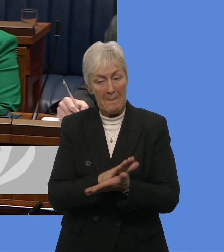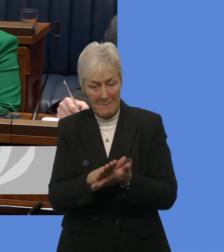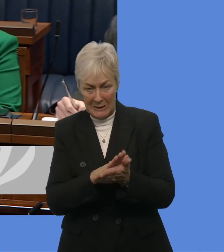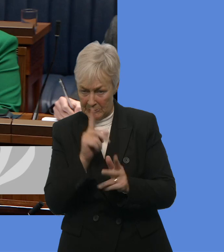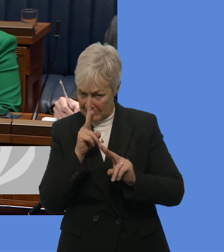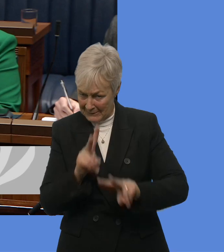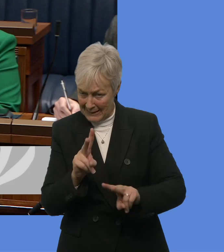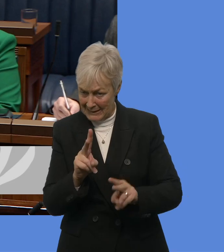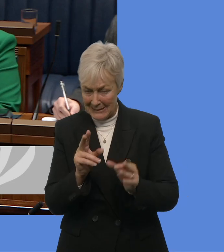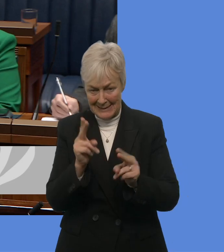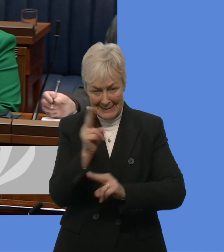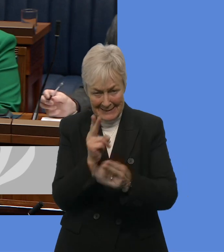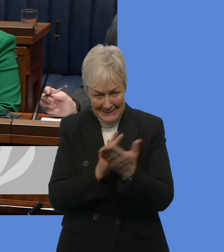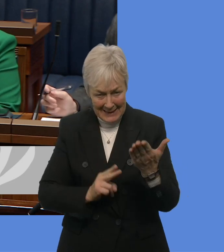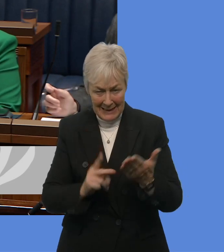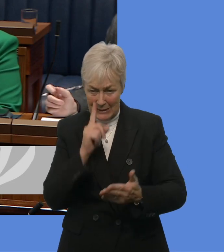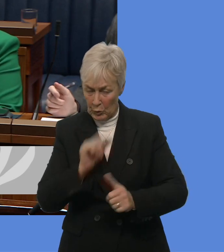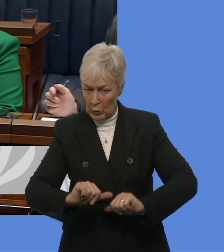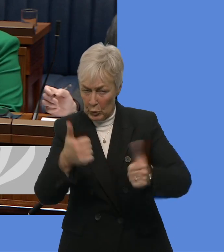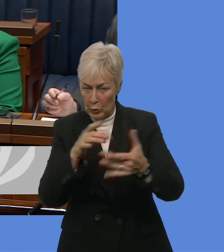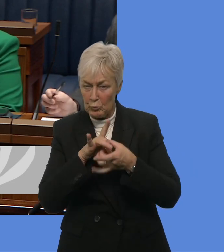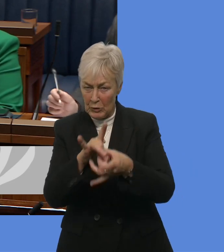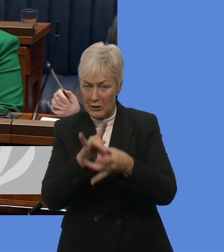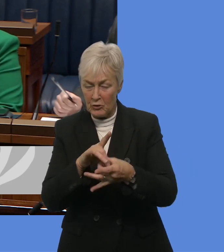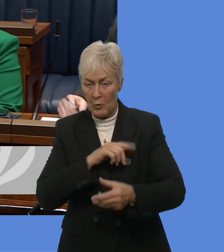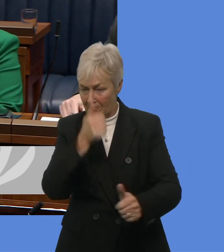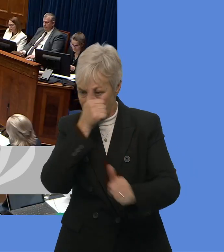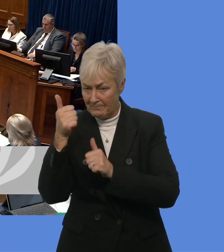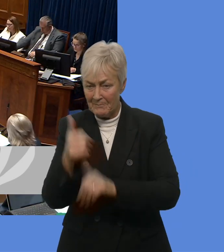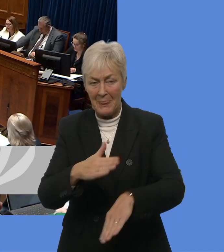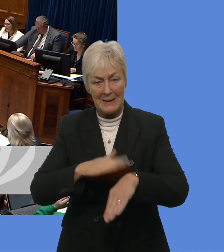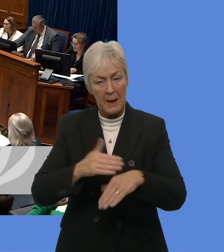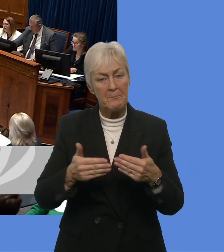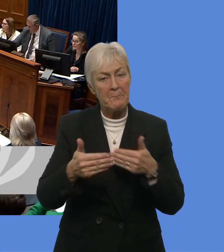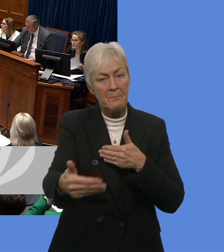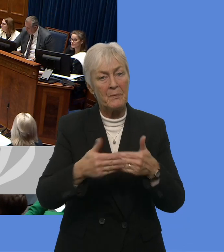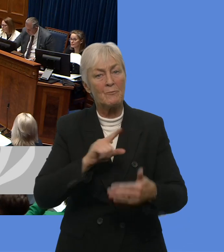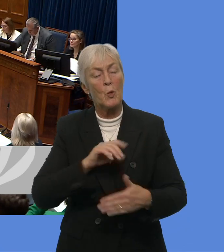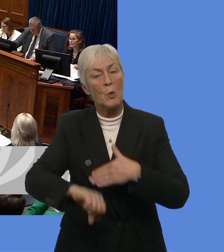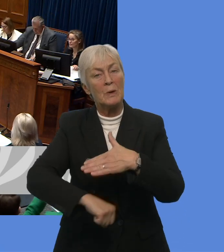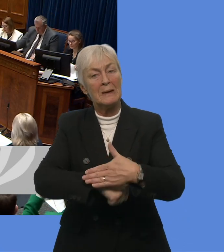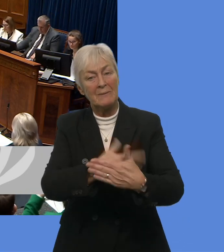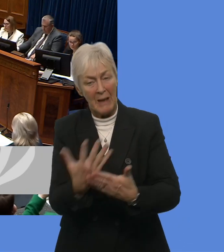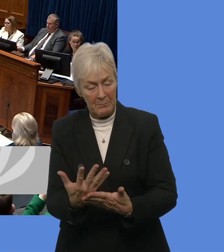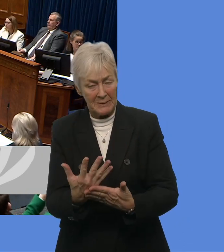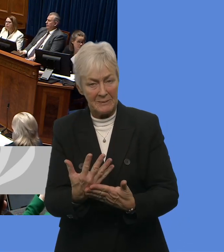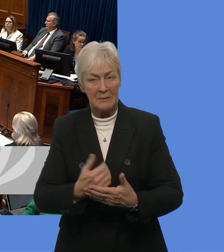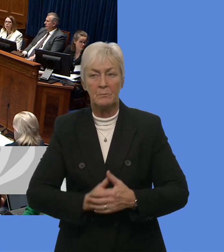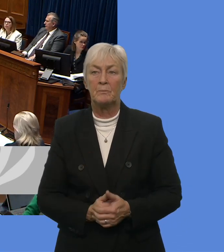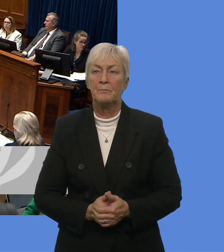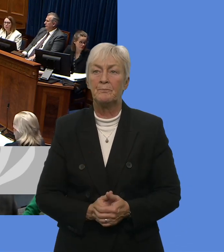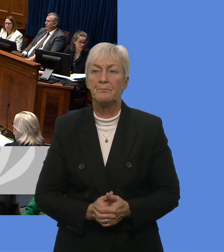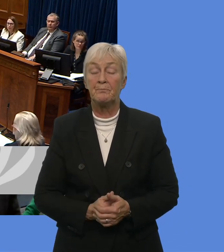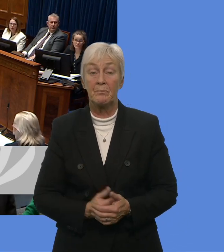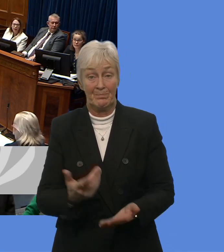for designing a refreshed approach to good relations, as well as informing the timeline for its development. Ferguson. Can